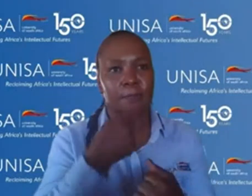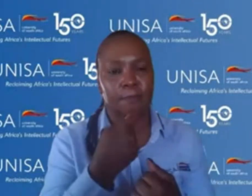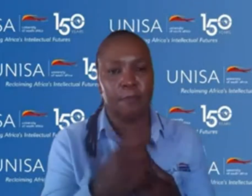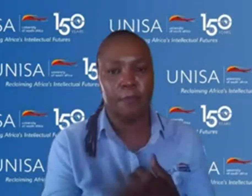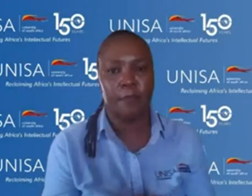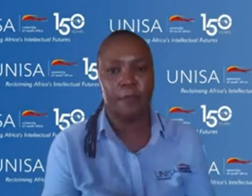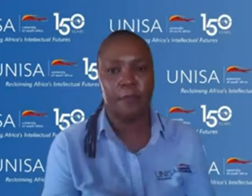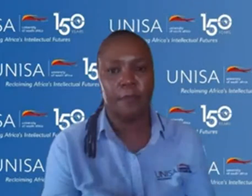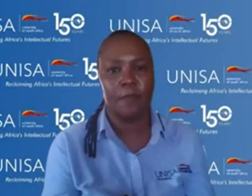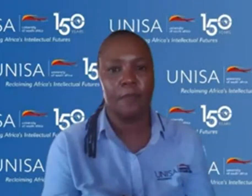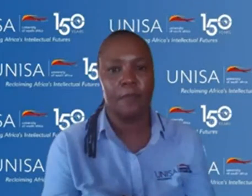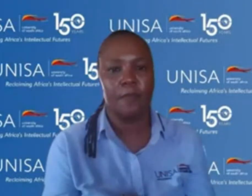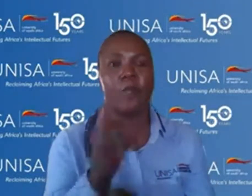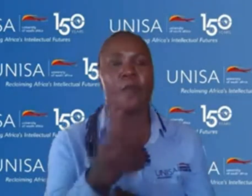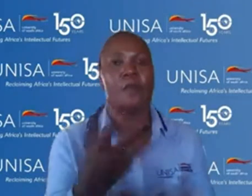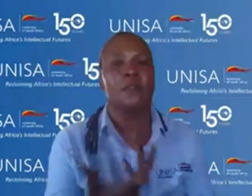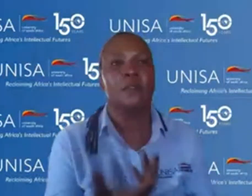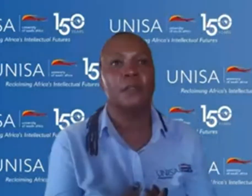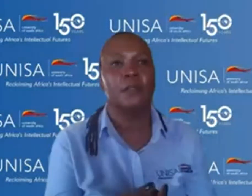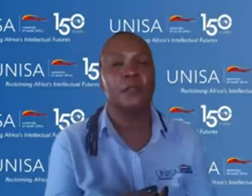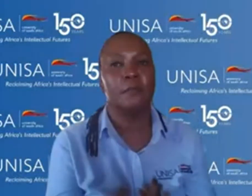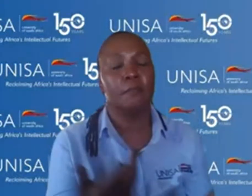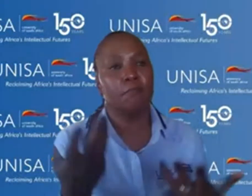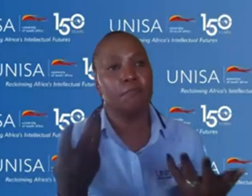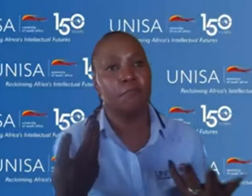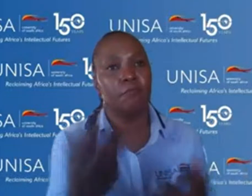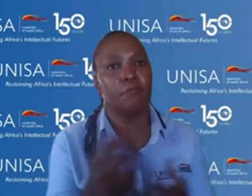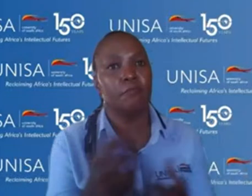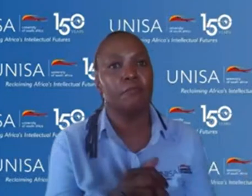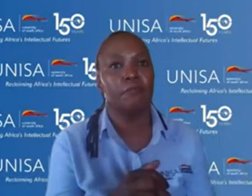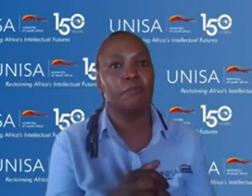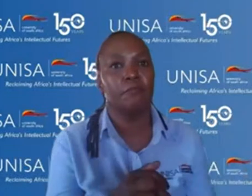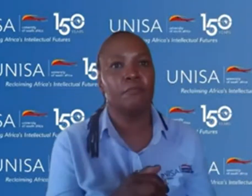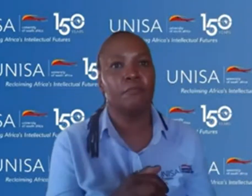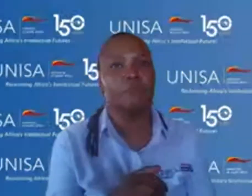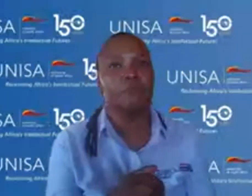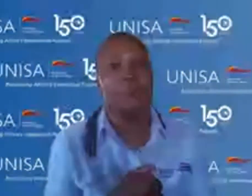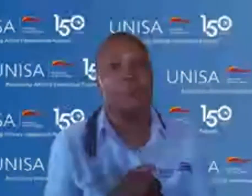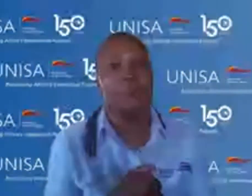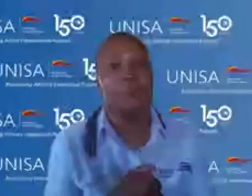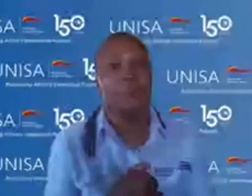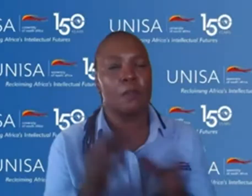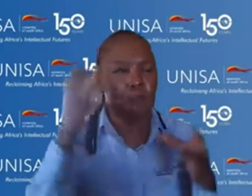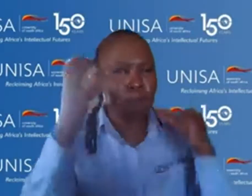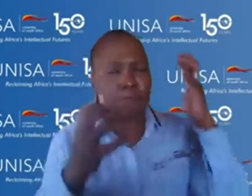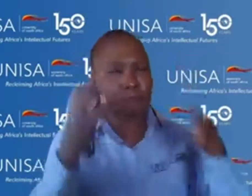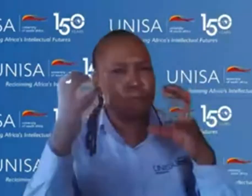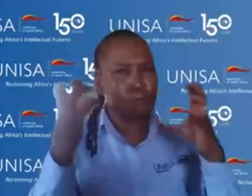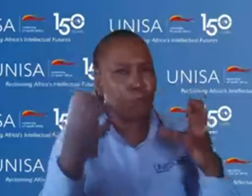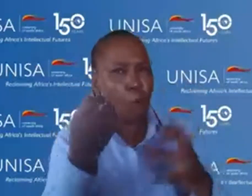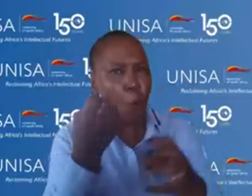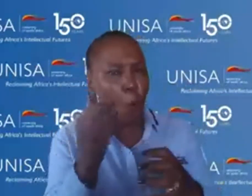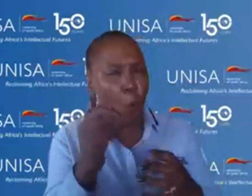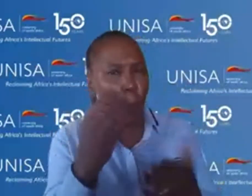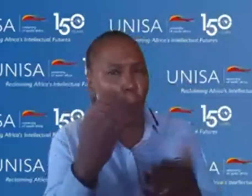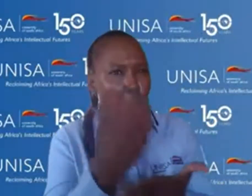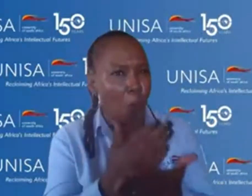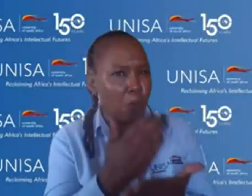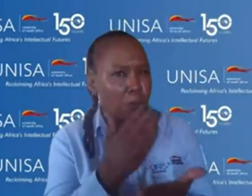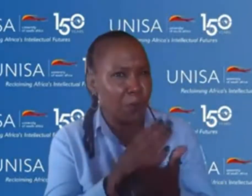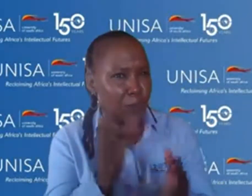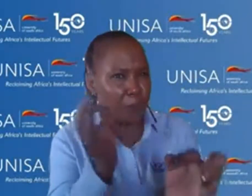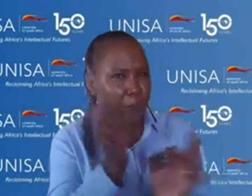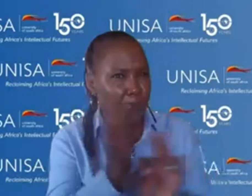then also, if you are frustrated or if you are unsure about any other things that you might